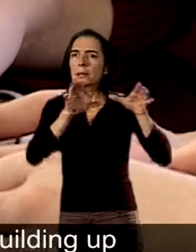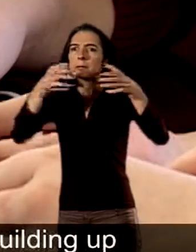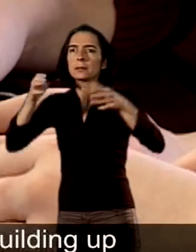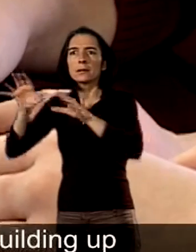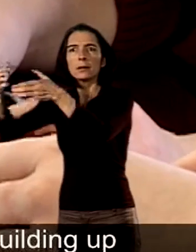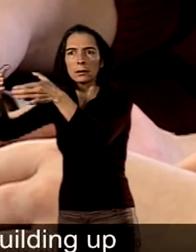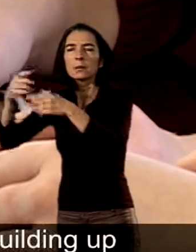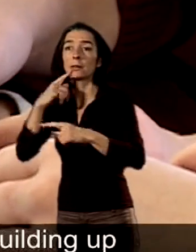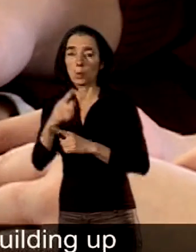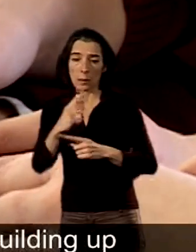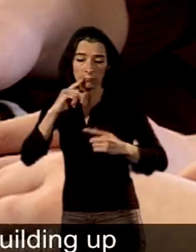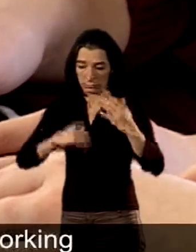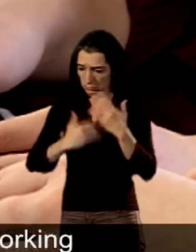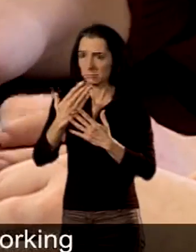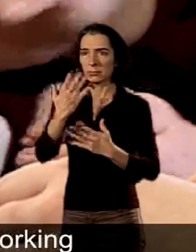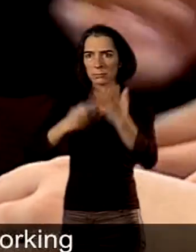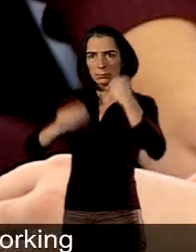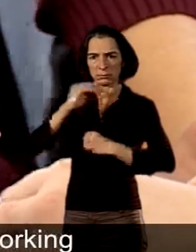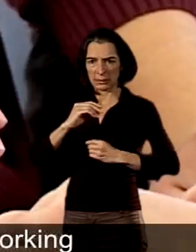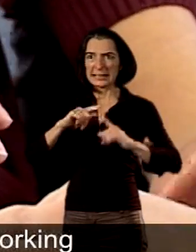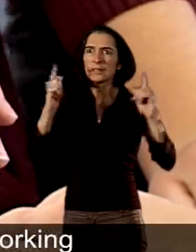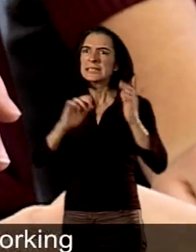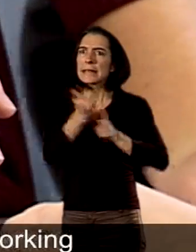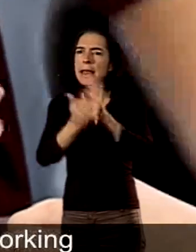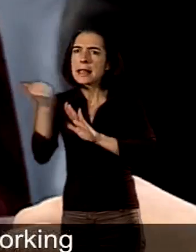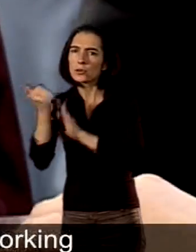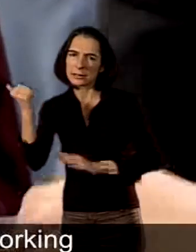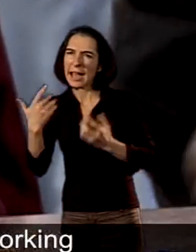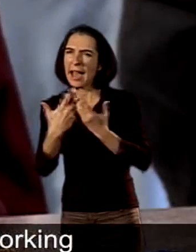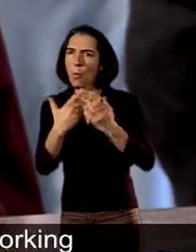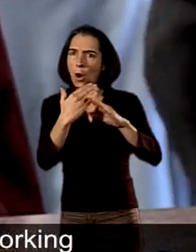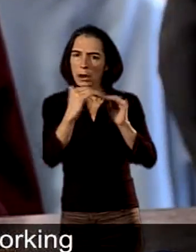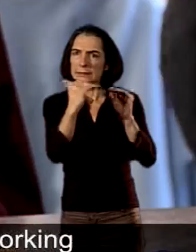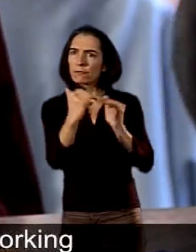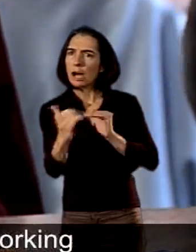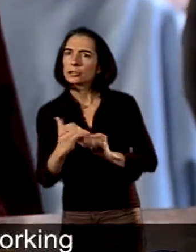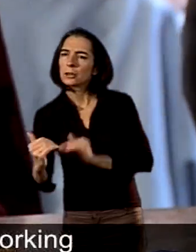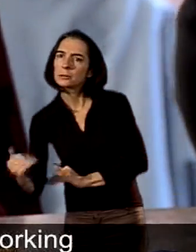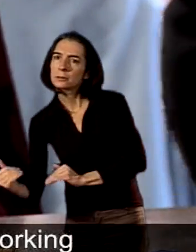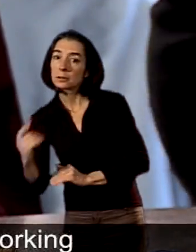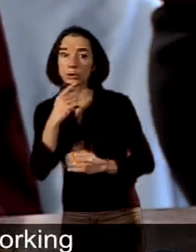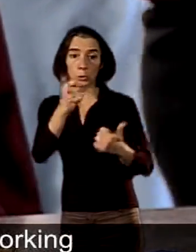in differentiating work and now have time to build good working relationships with subject teachers.